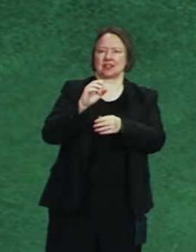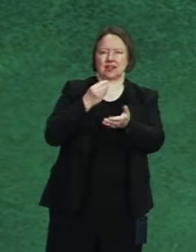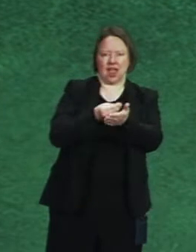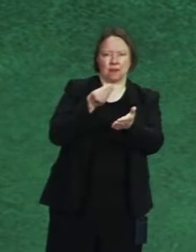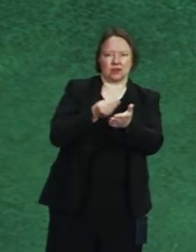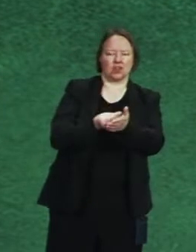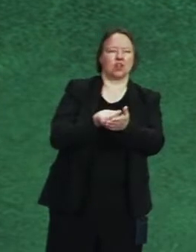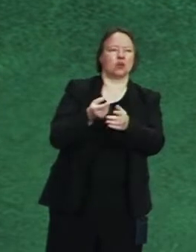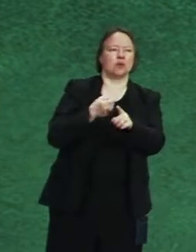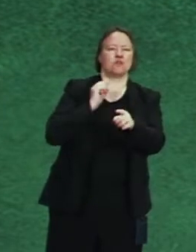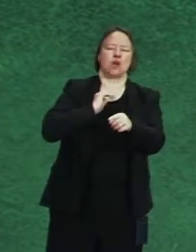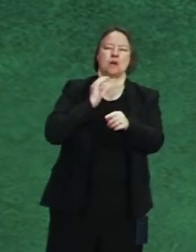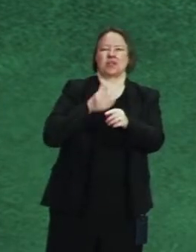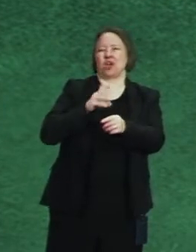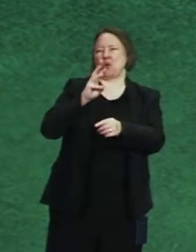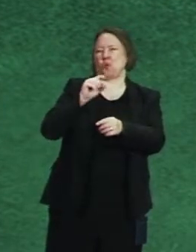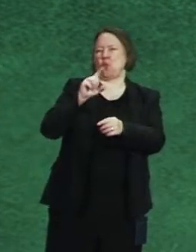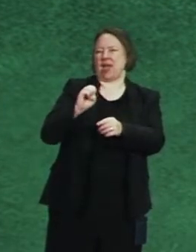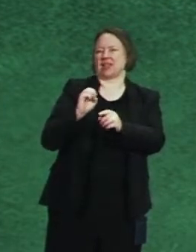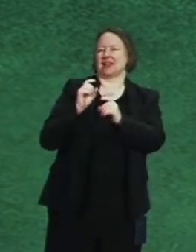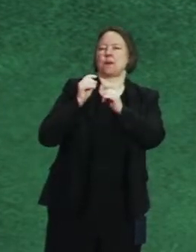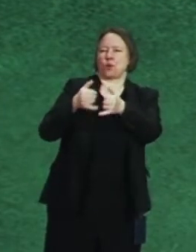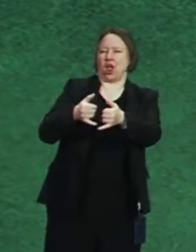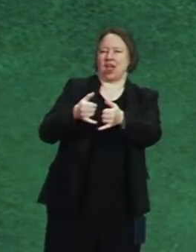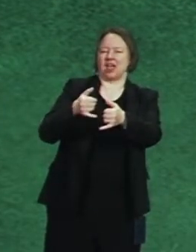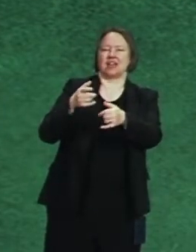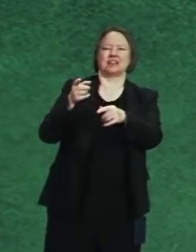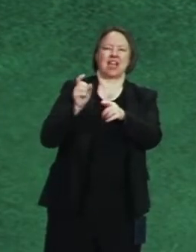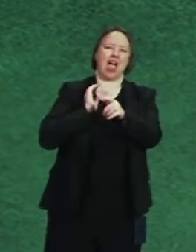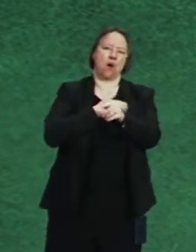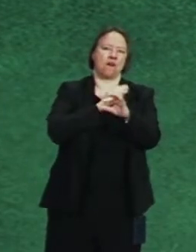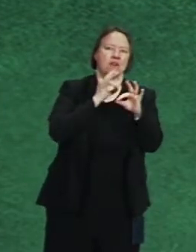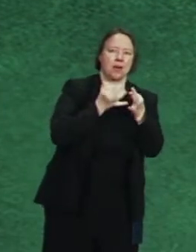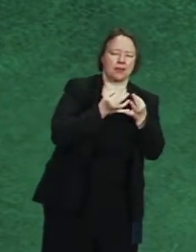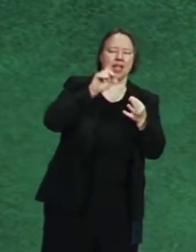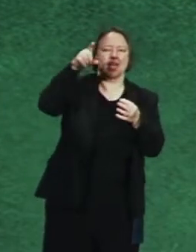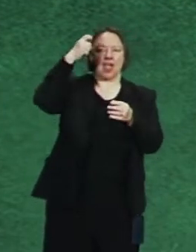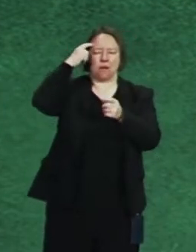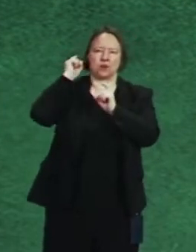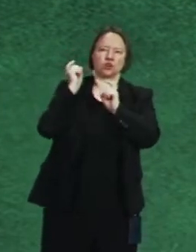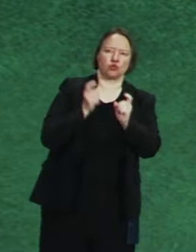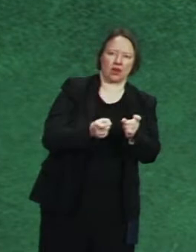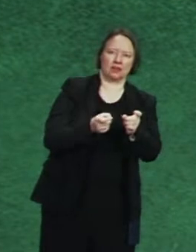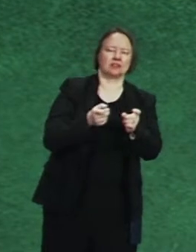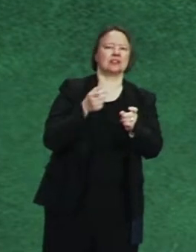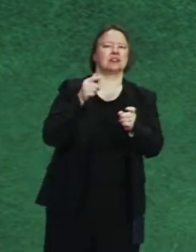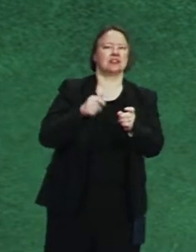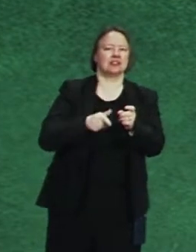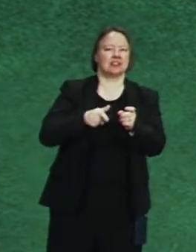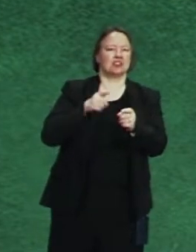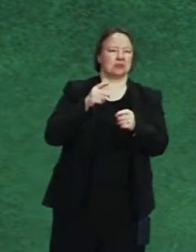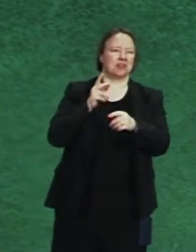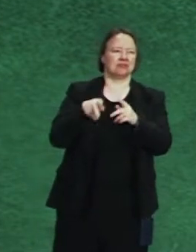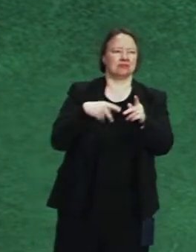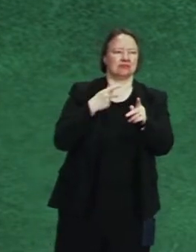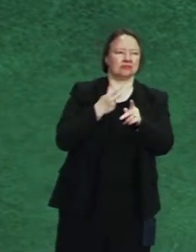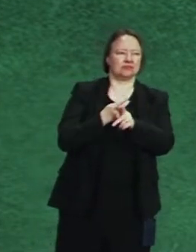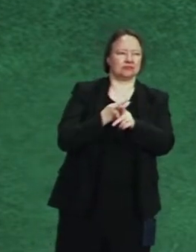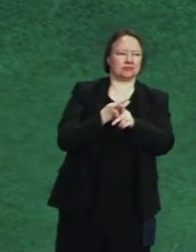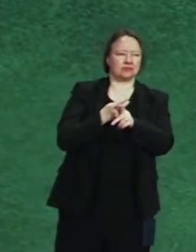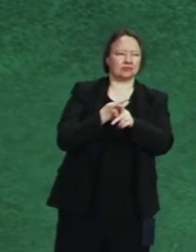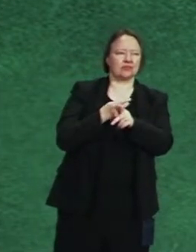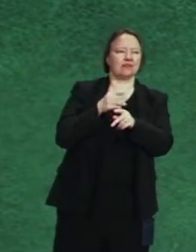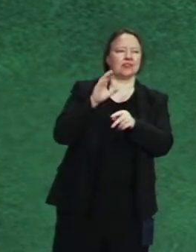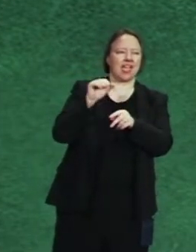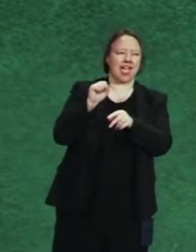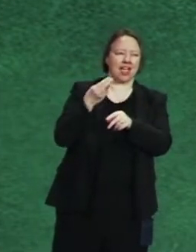Wege Prize, the team, friends and family, and governmental grants. The capital assistance could be in the form of kind or cash. An